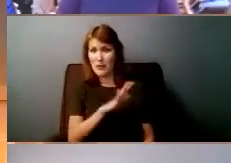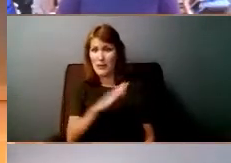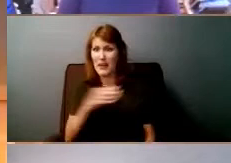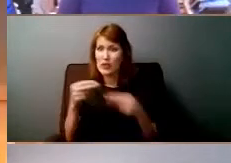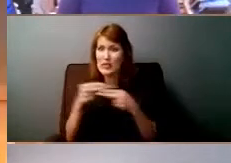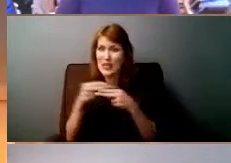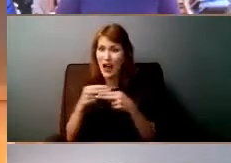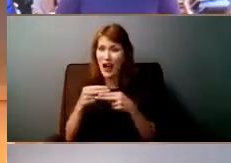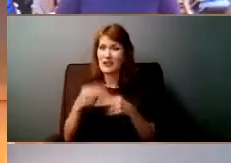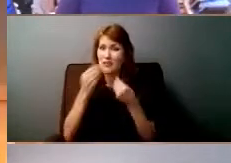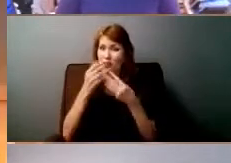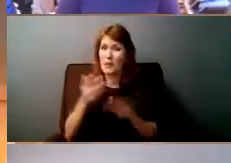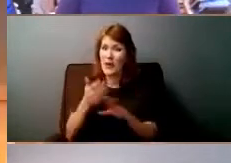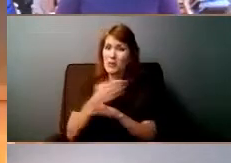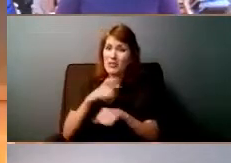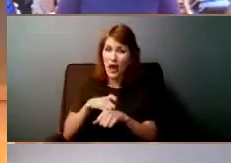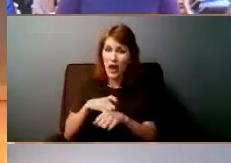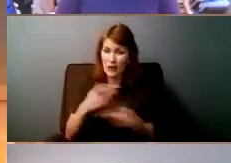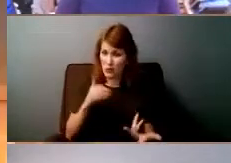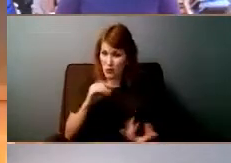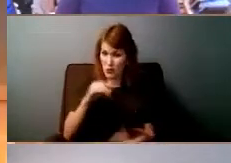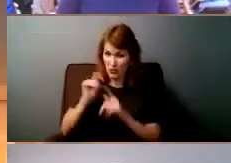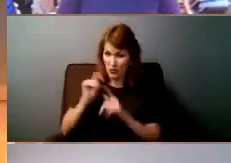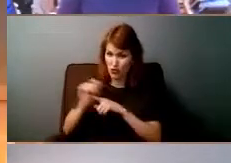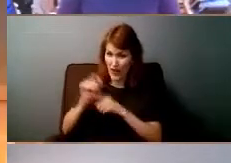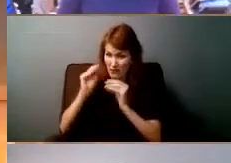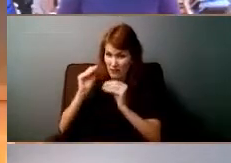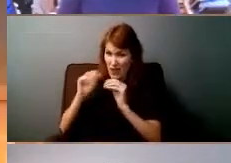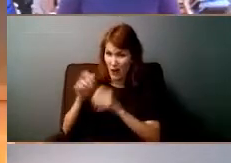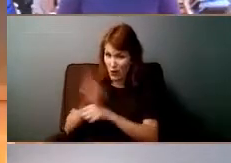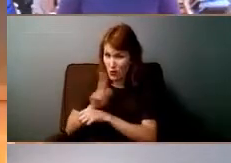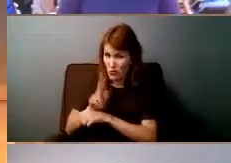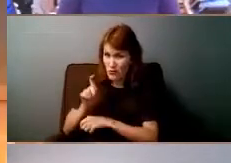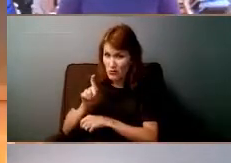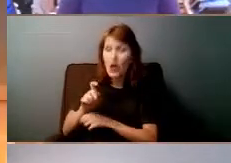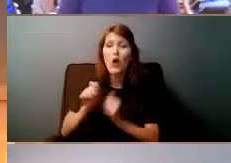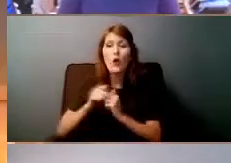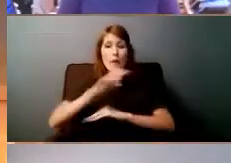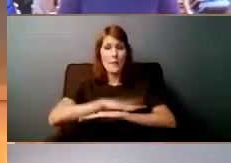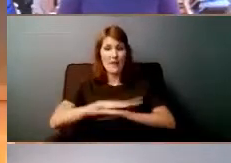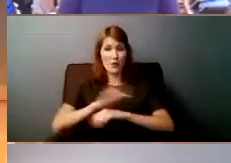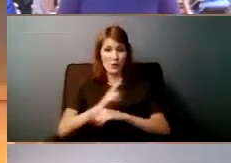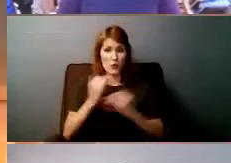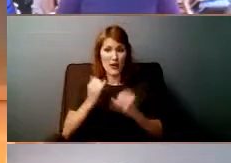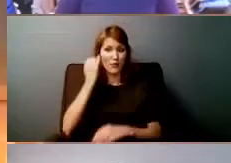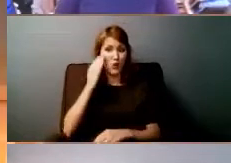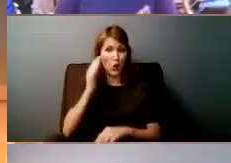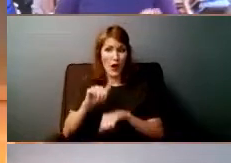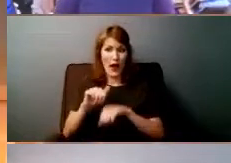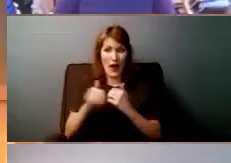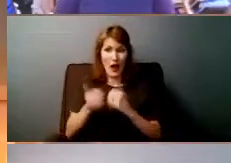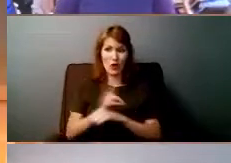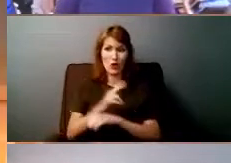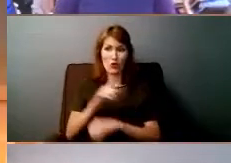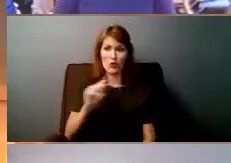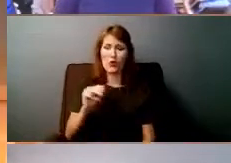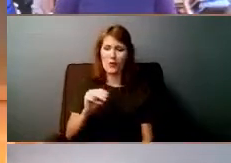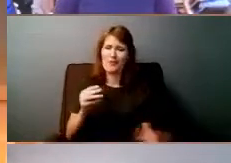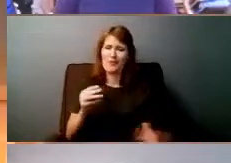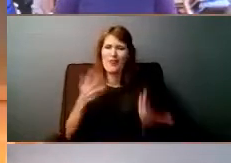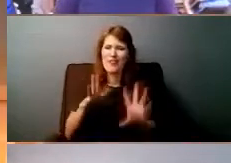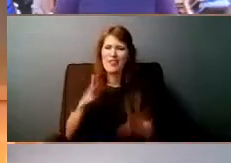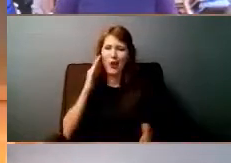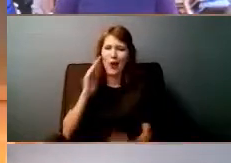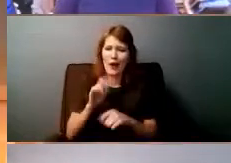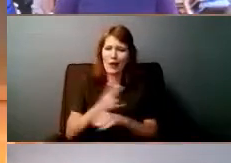they have to be trained on how to use it? With the platform that we're using today, if you know how to use Zoom, you know how to use this platform, which makes